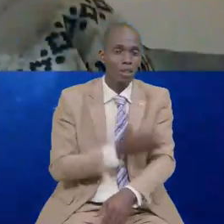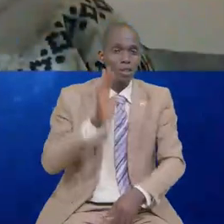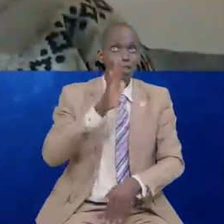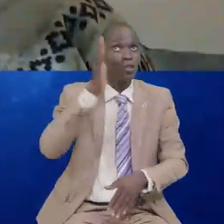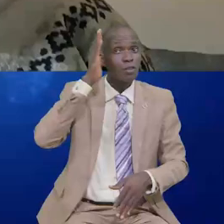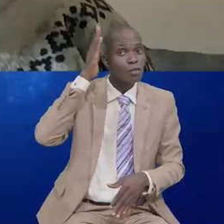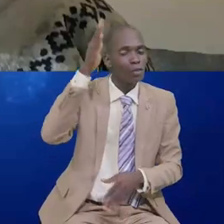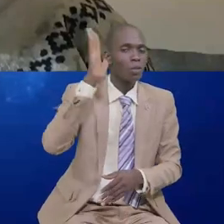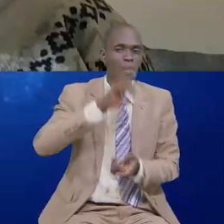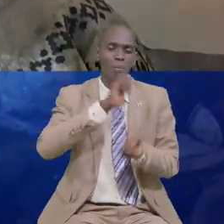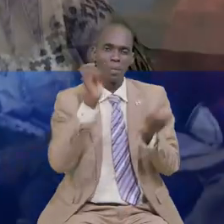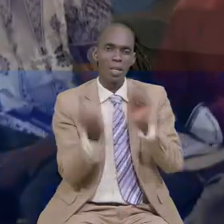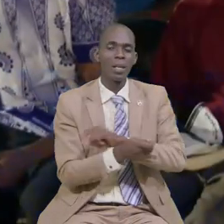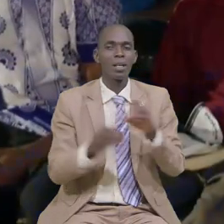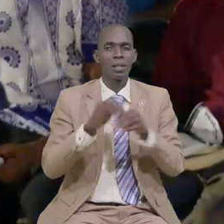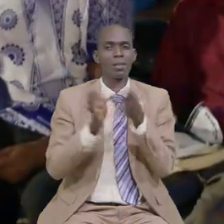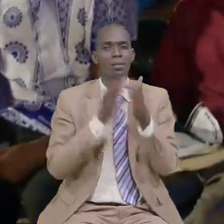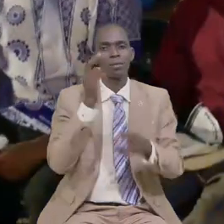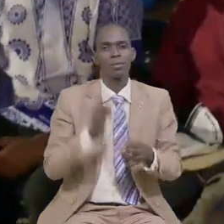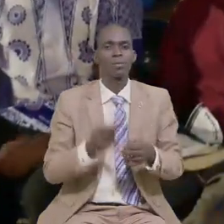will change.